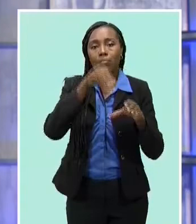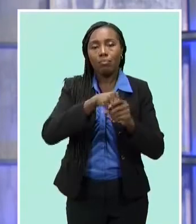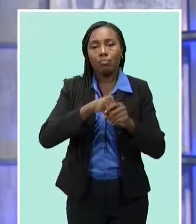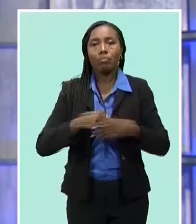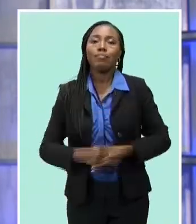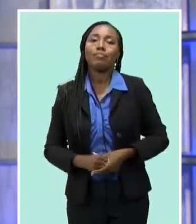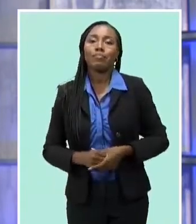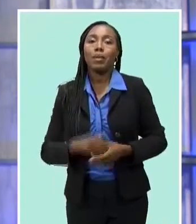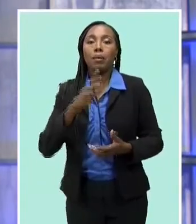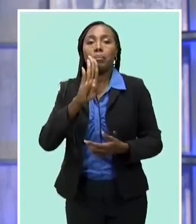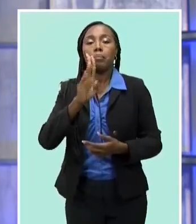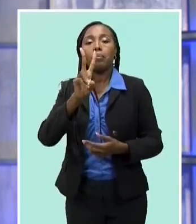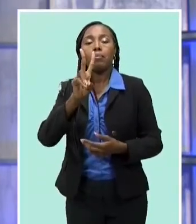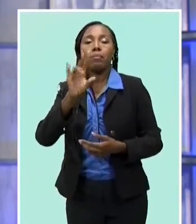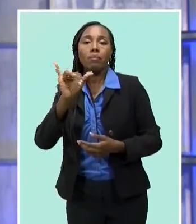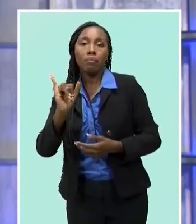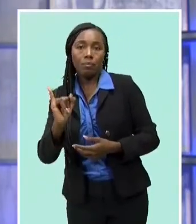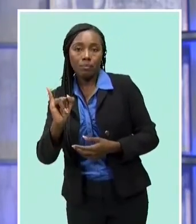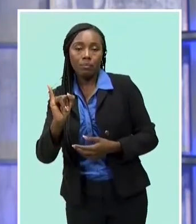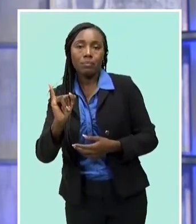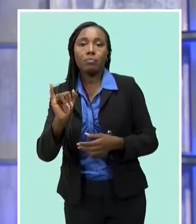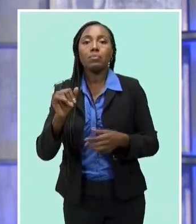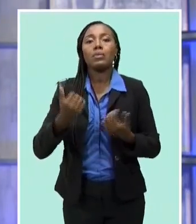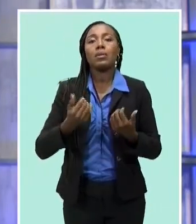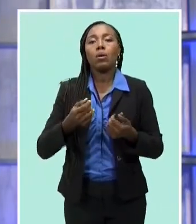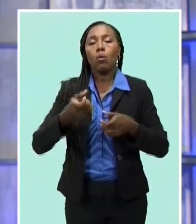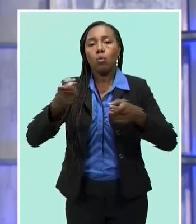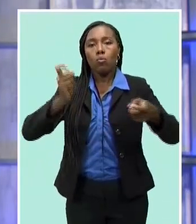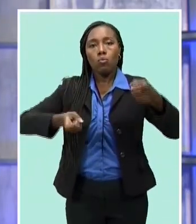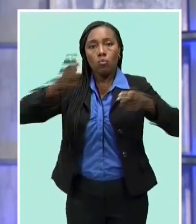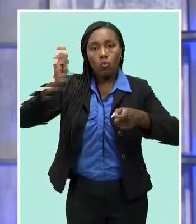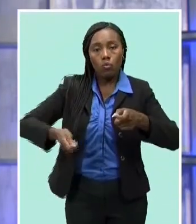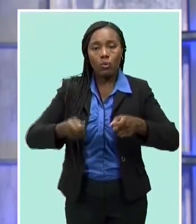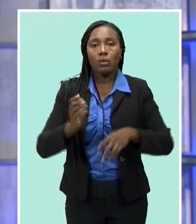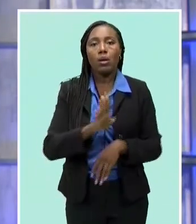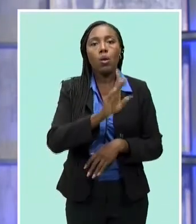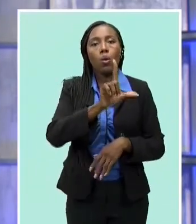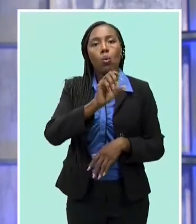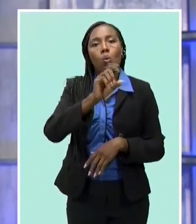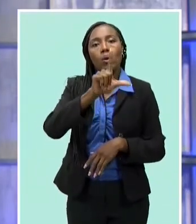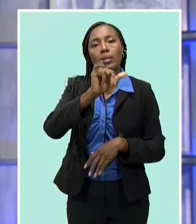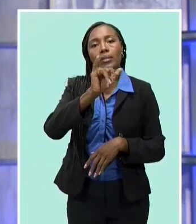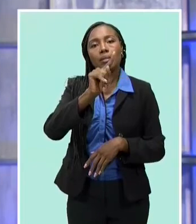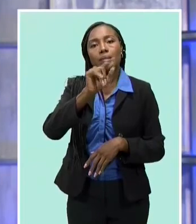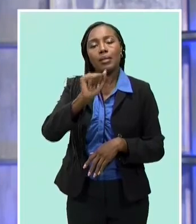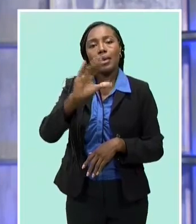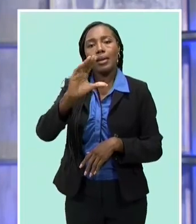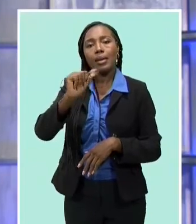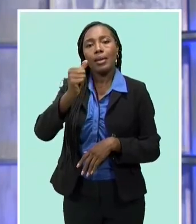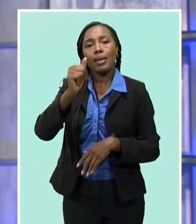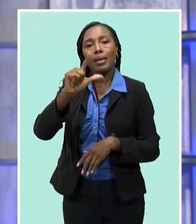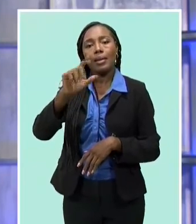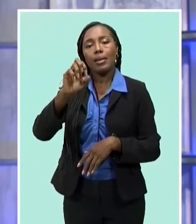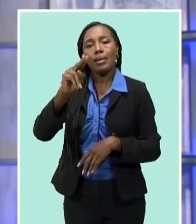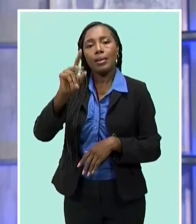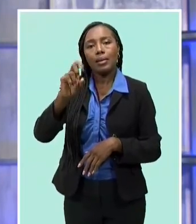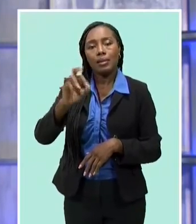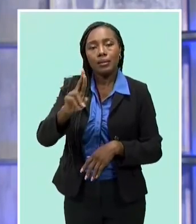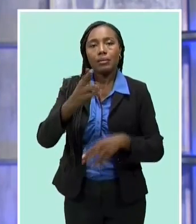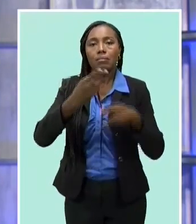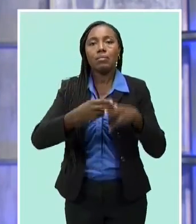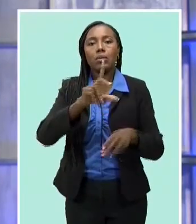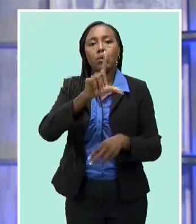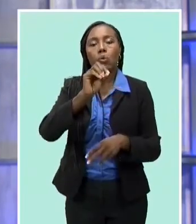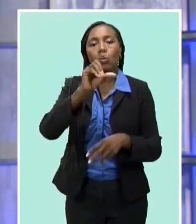A British Virgin Islands court has found Guyanese beautician Lolita Callender, called Lola Doll, guilty of